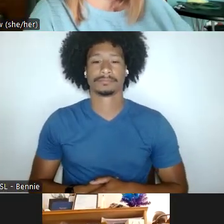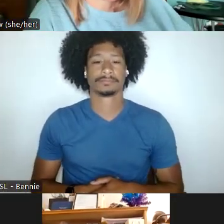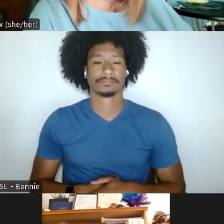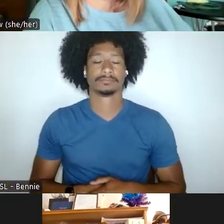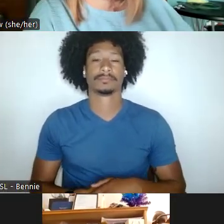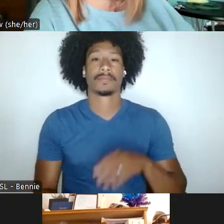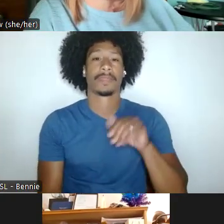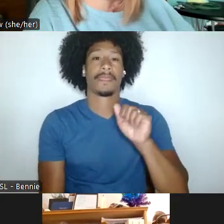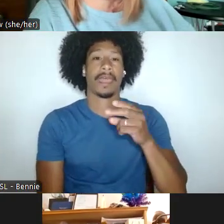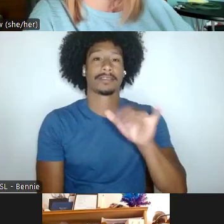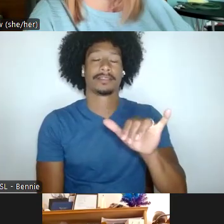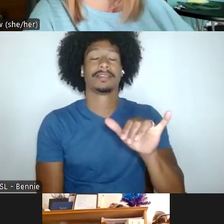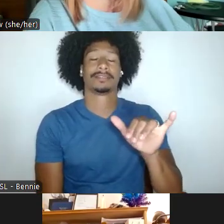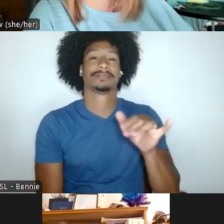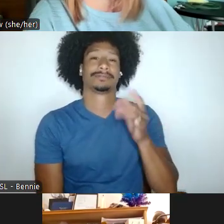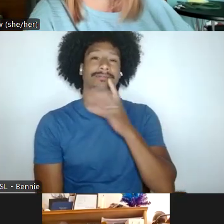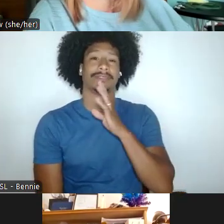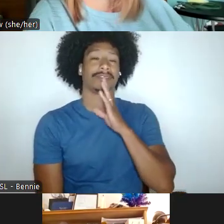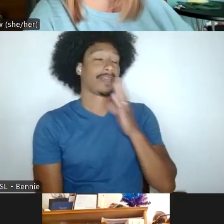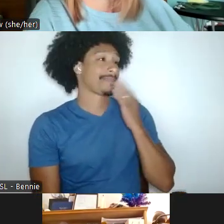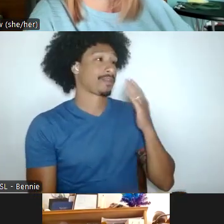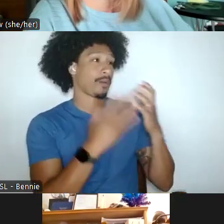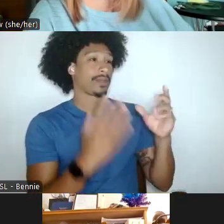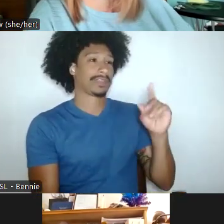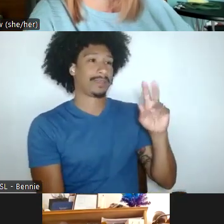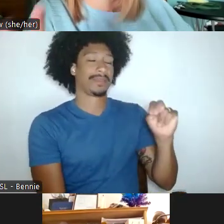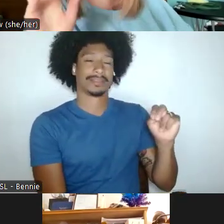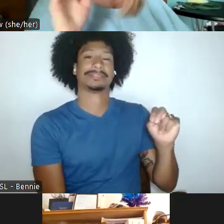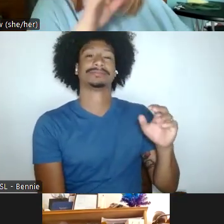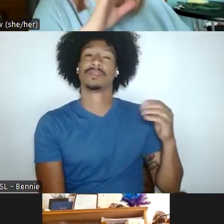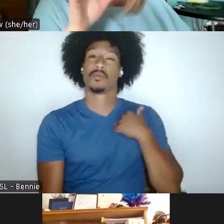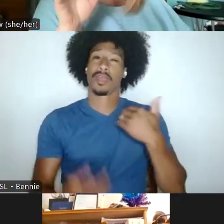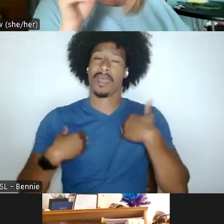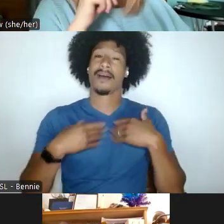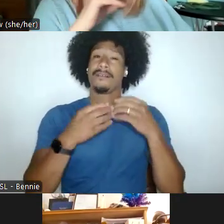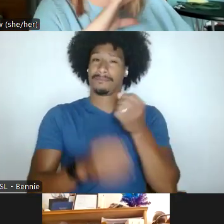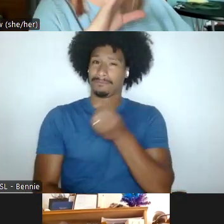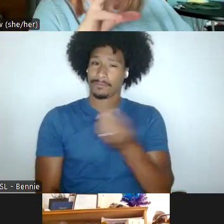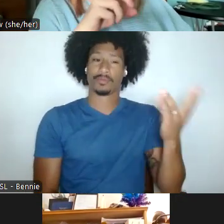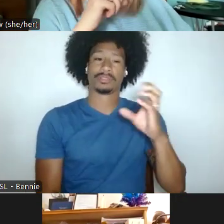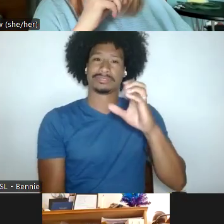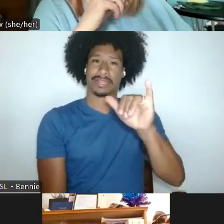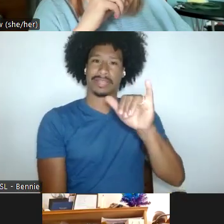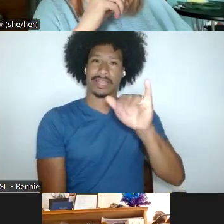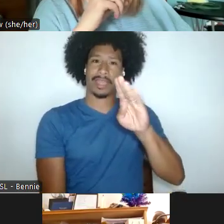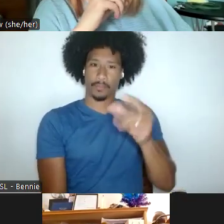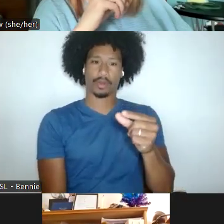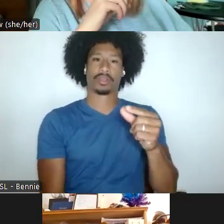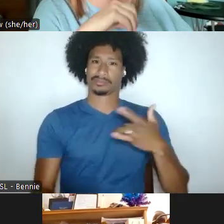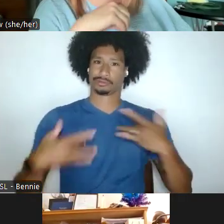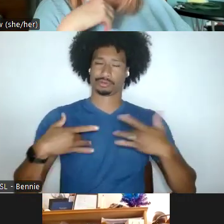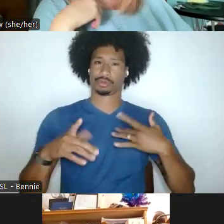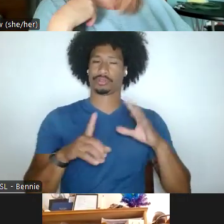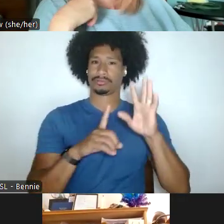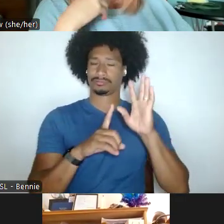Thanks so much, Damien. We have a number of cyborg concern cases. So this is the sort of background that Damien and I are thinking about in our